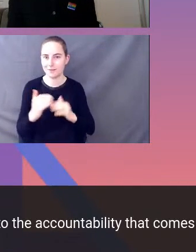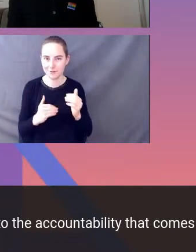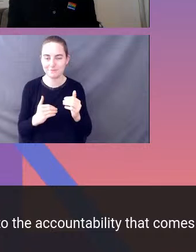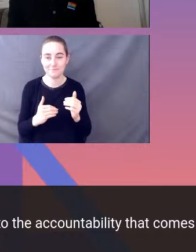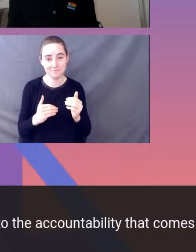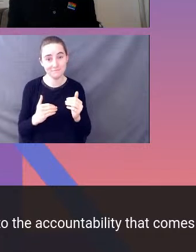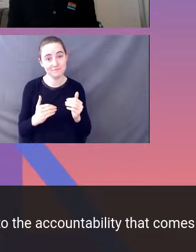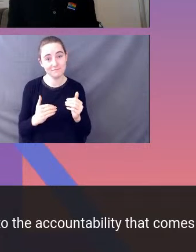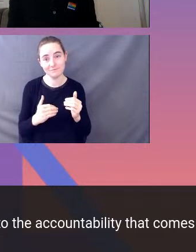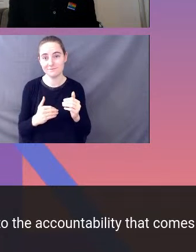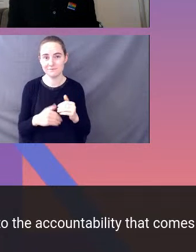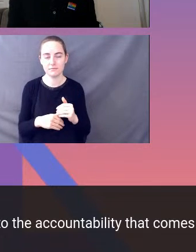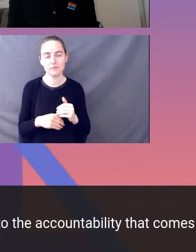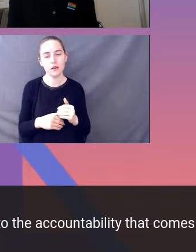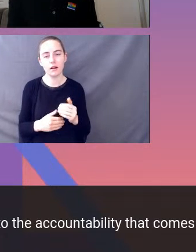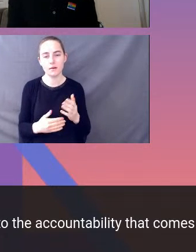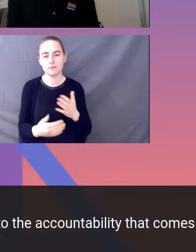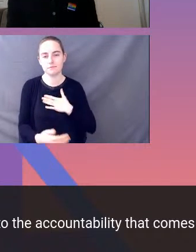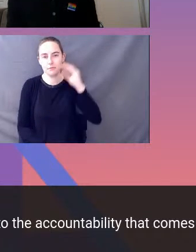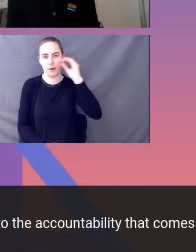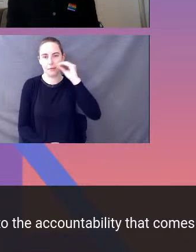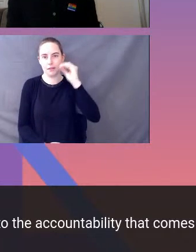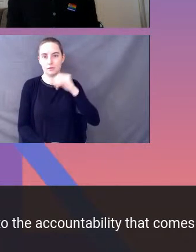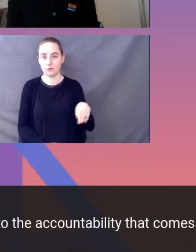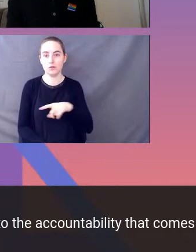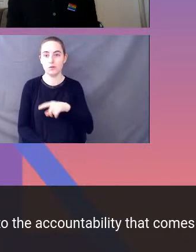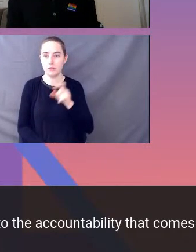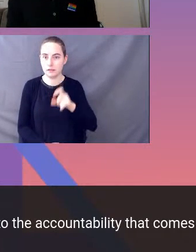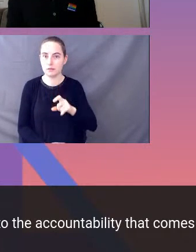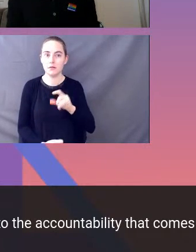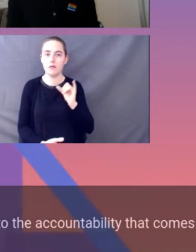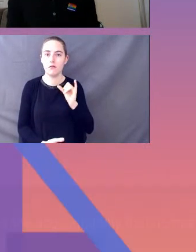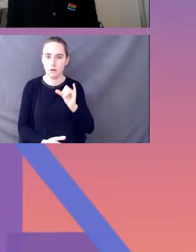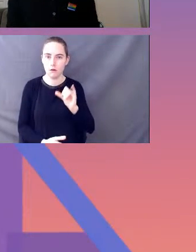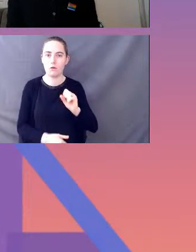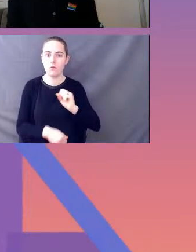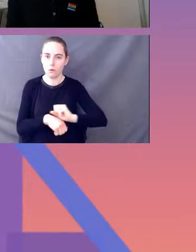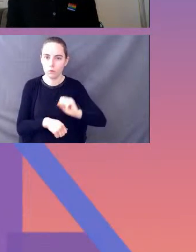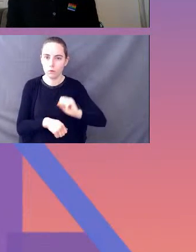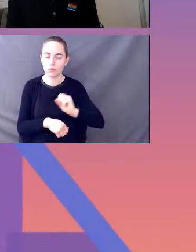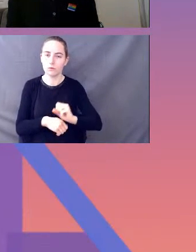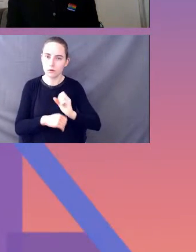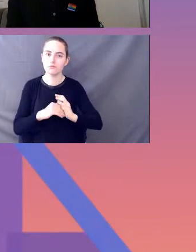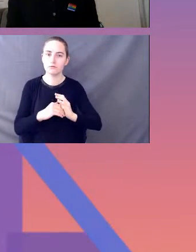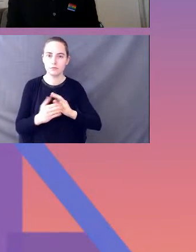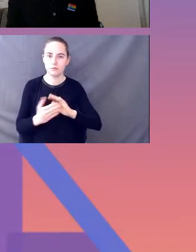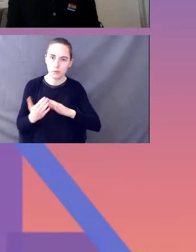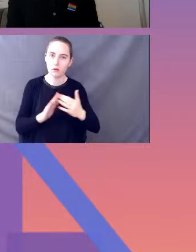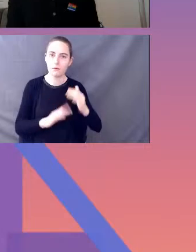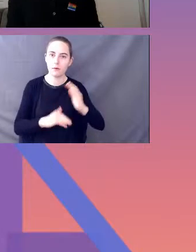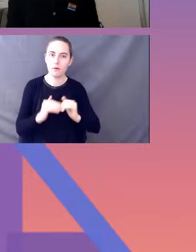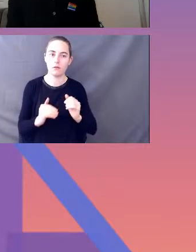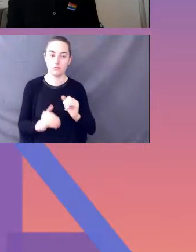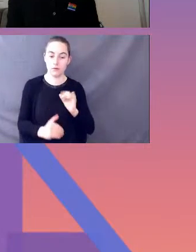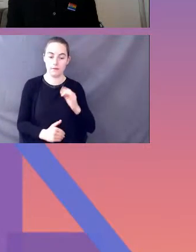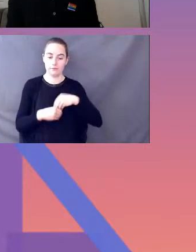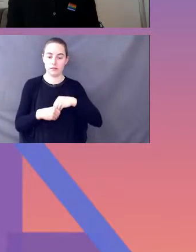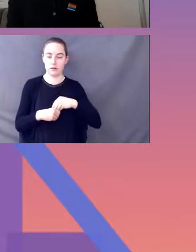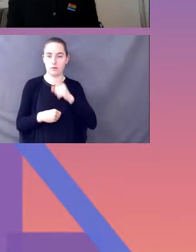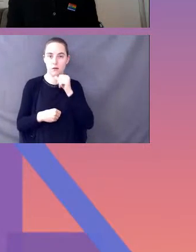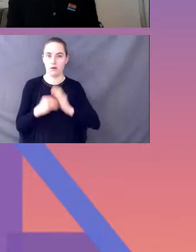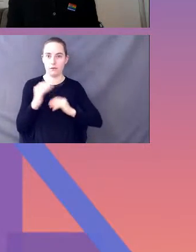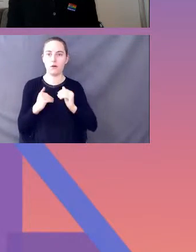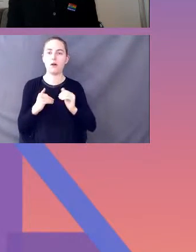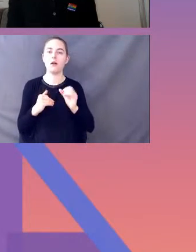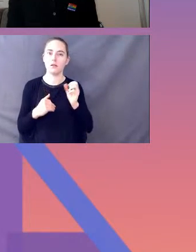you have to get comfortable being uncomfortable. And we all do have these biases, okay? Especially even in our own communities,